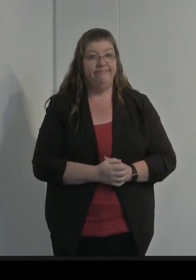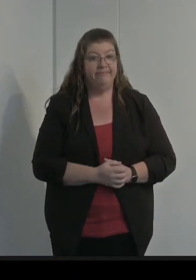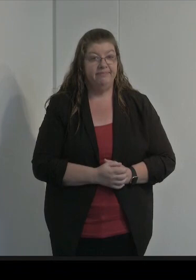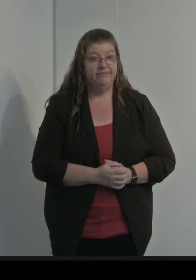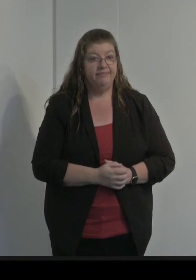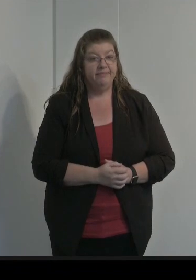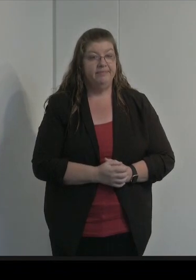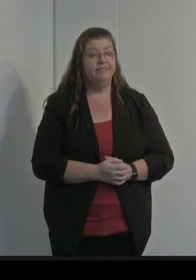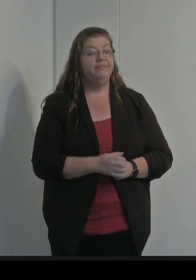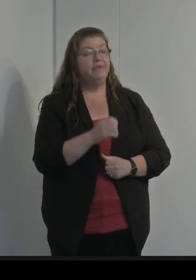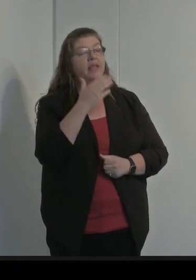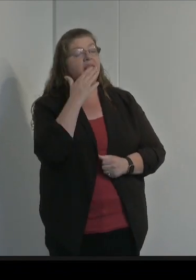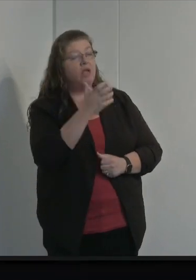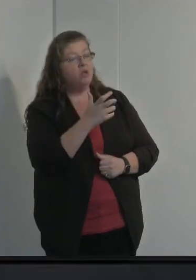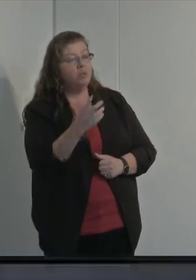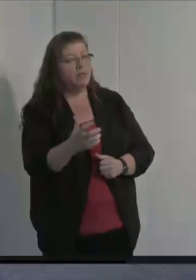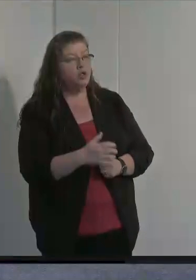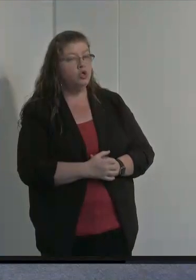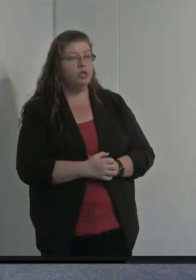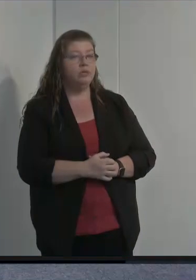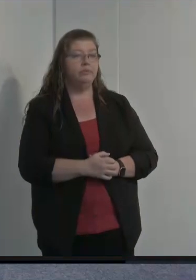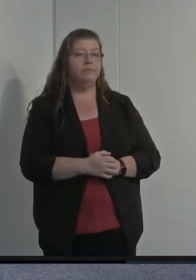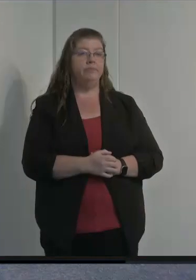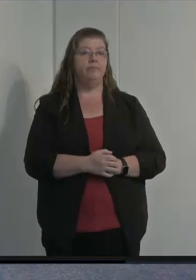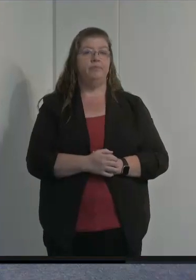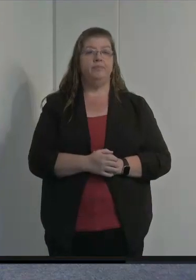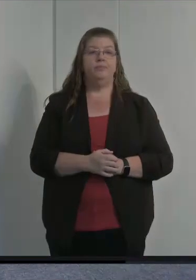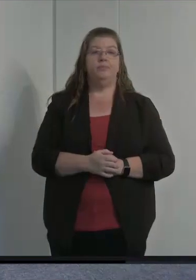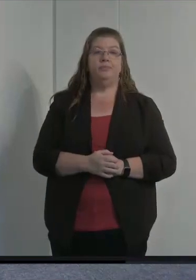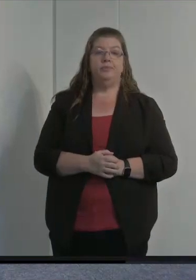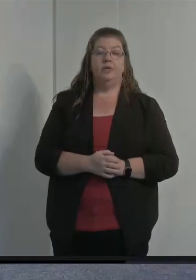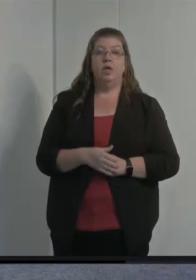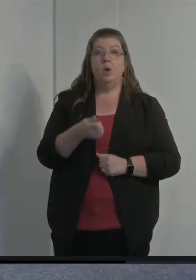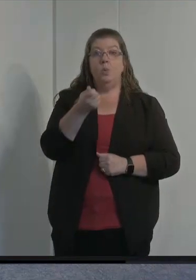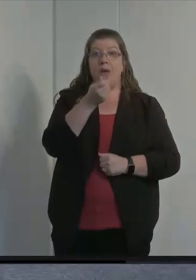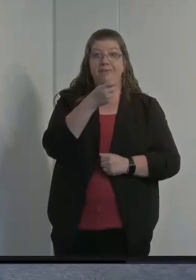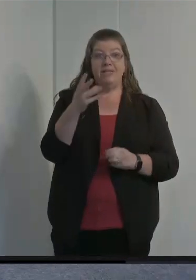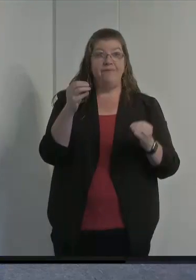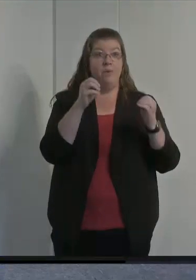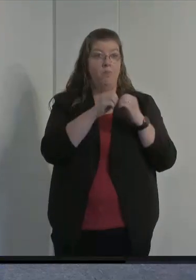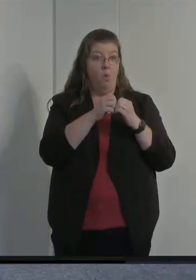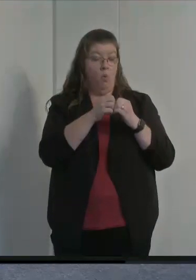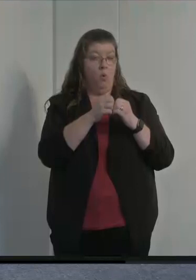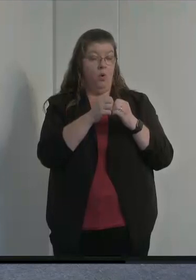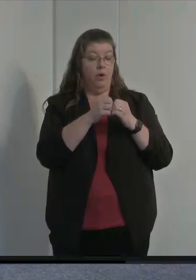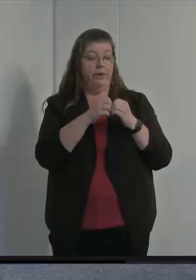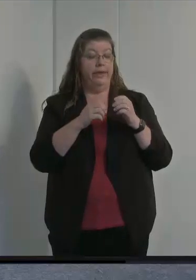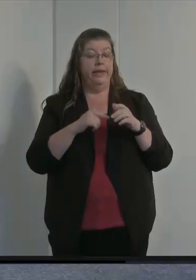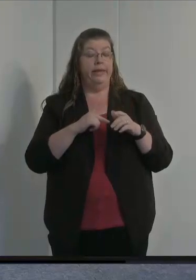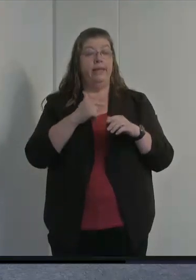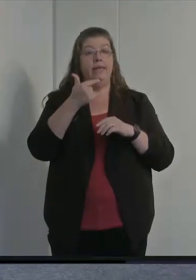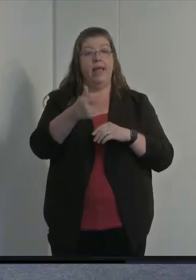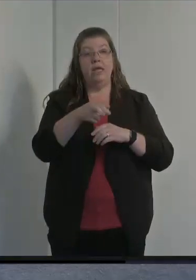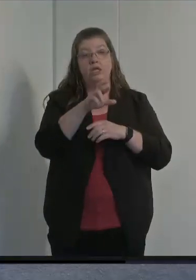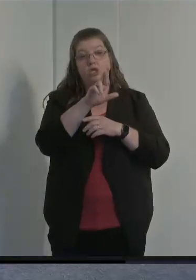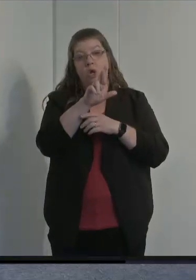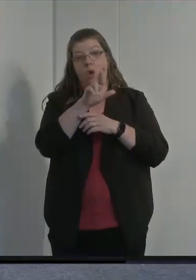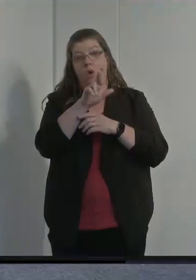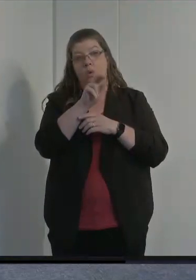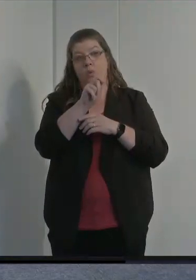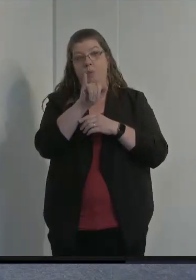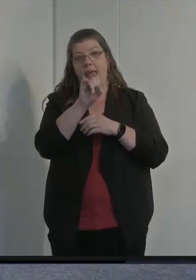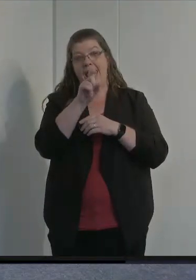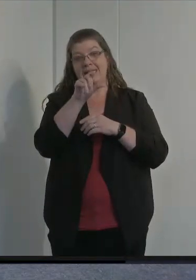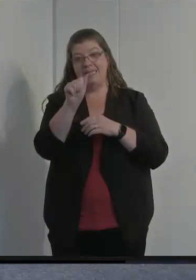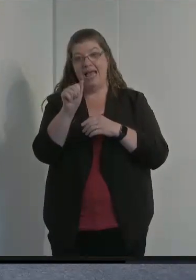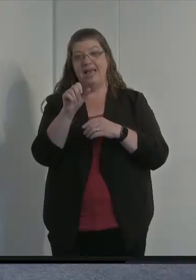Got it. Thank you so much. Yeah. Thank you, Annika. We have several more. Next, we're going to Raisa with San Ynez Valley